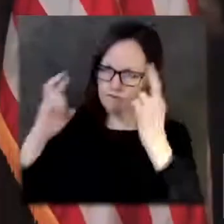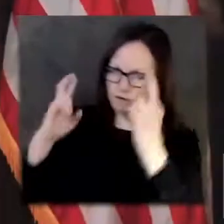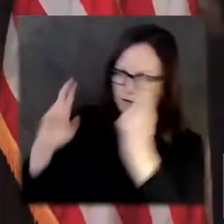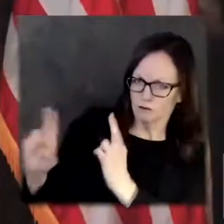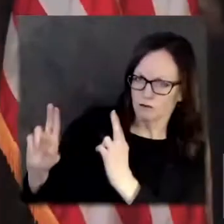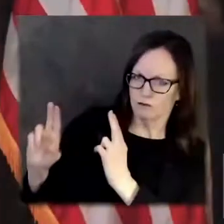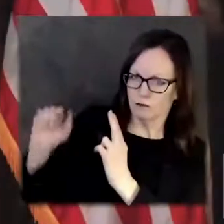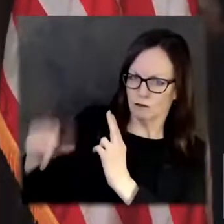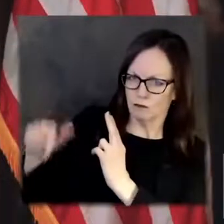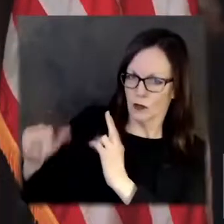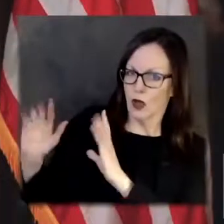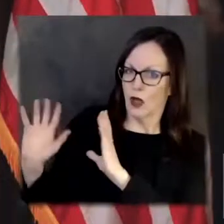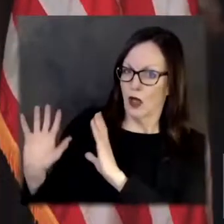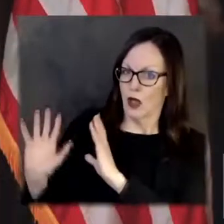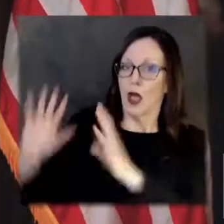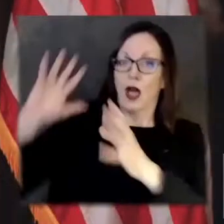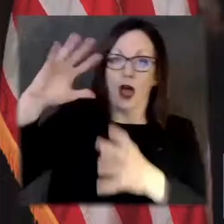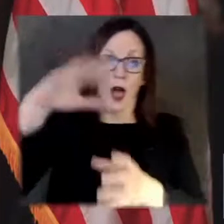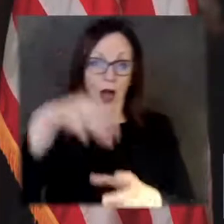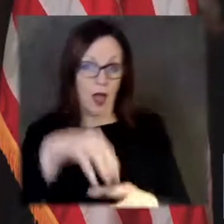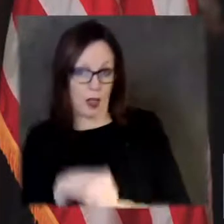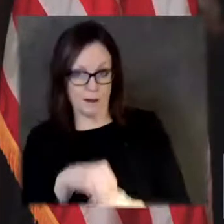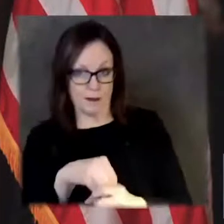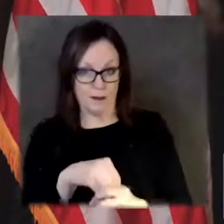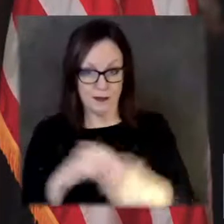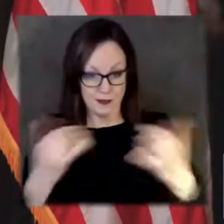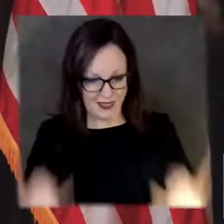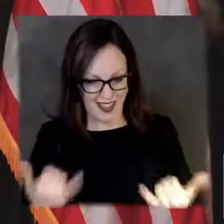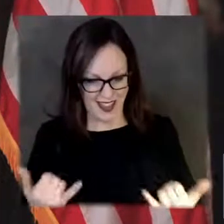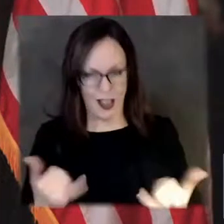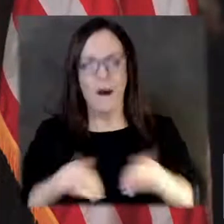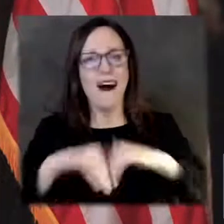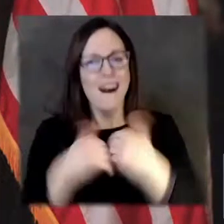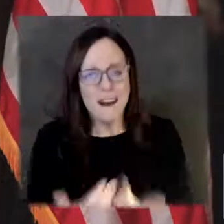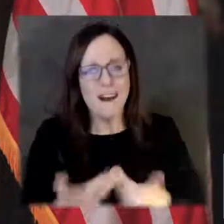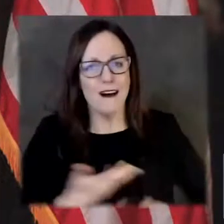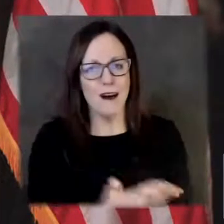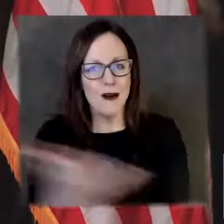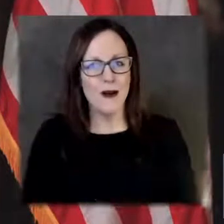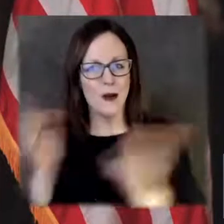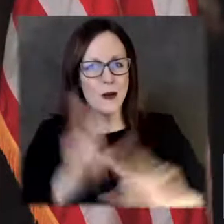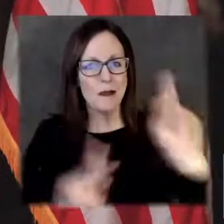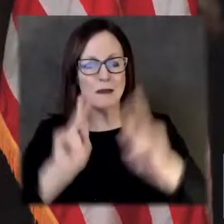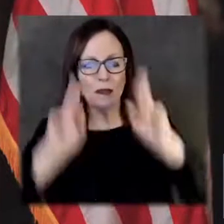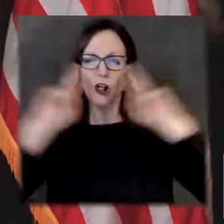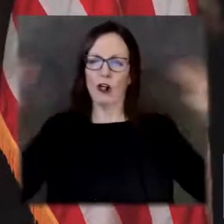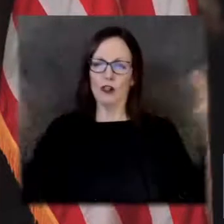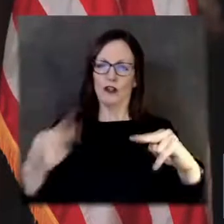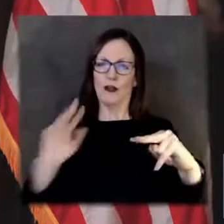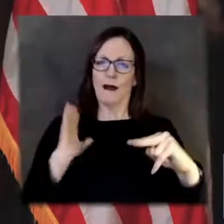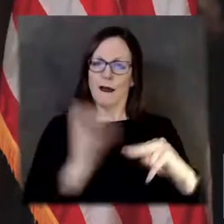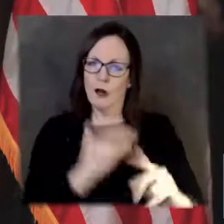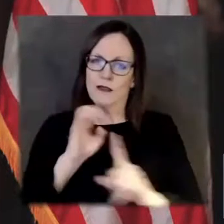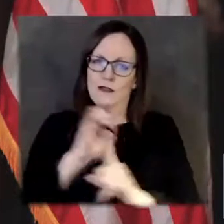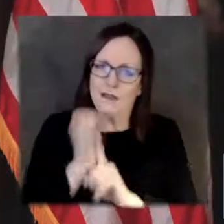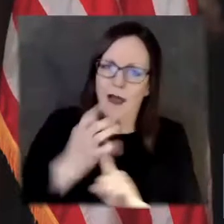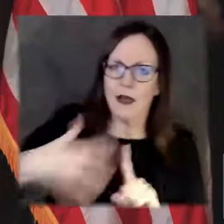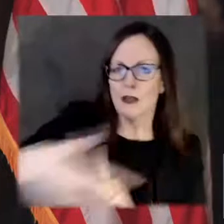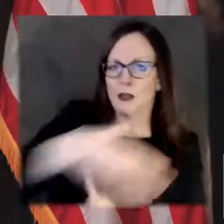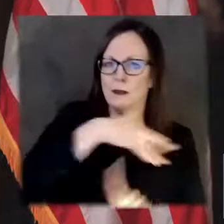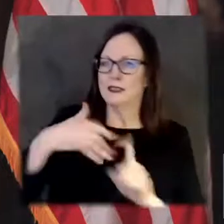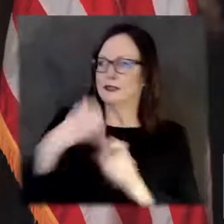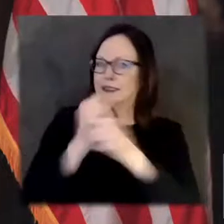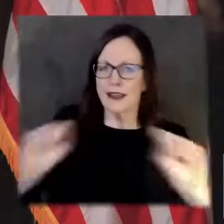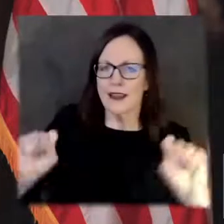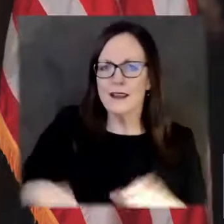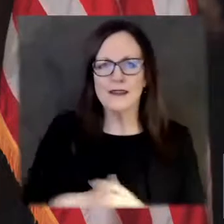tradition, from the indigenous people who were the first stewards of our land, to our farmers who have been the backbone of our state for